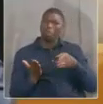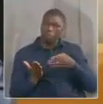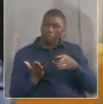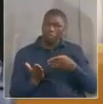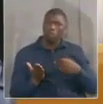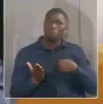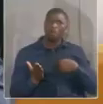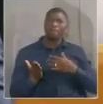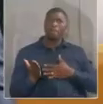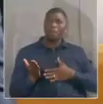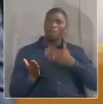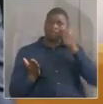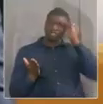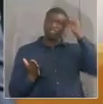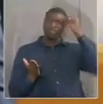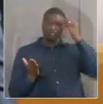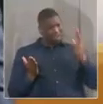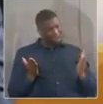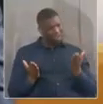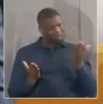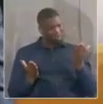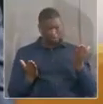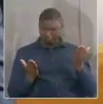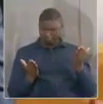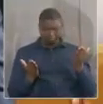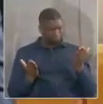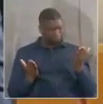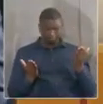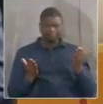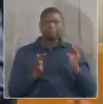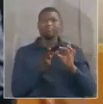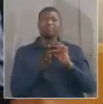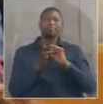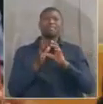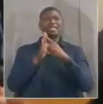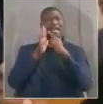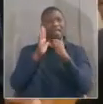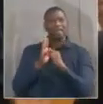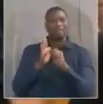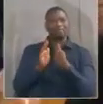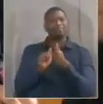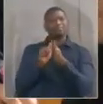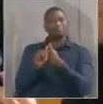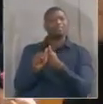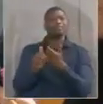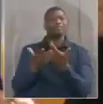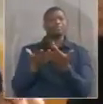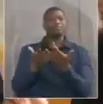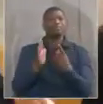would have been very interested in its date so as to relate it to the date,